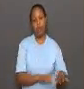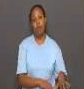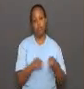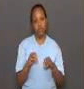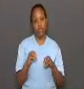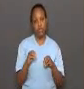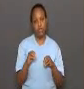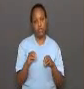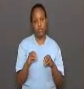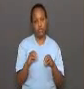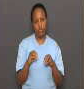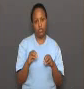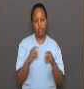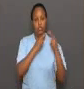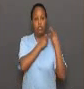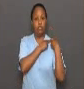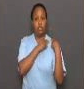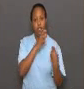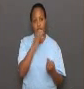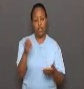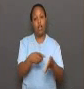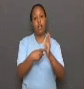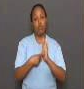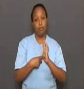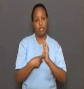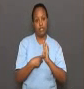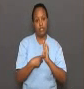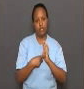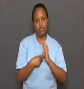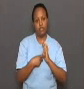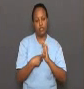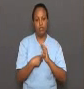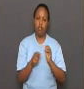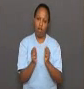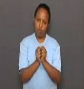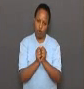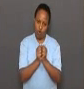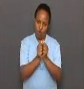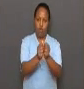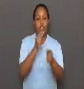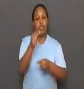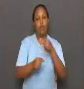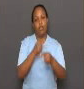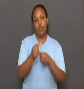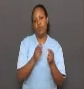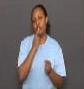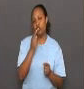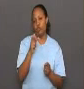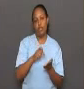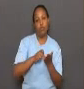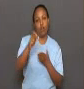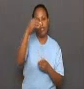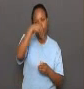Students, authority and accountability go hand in hand in